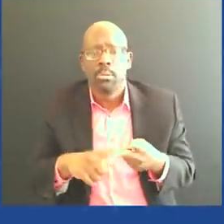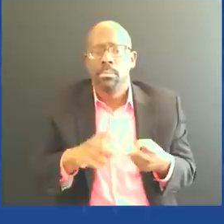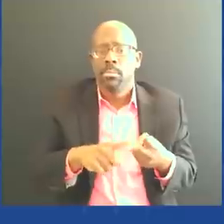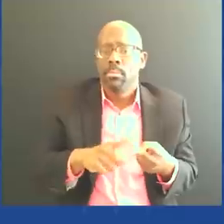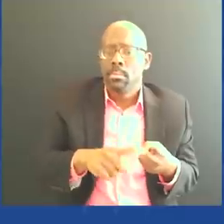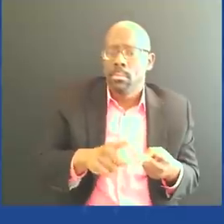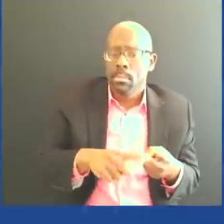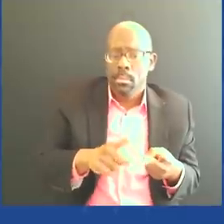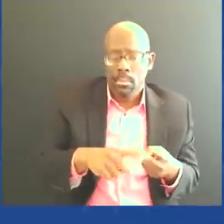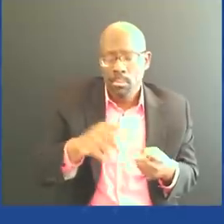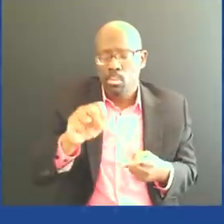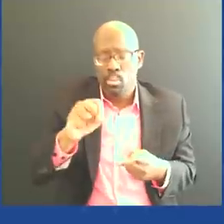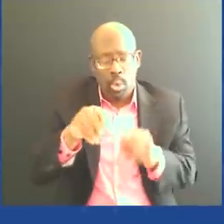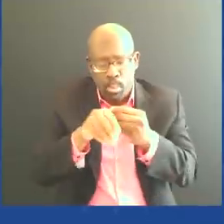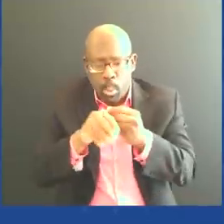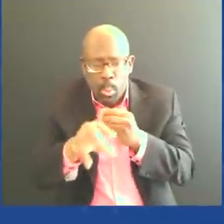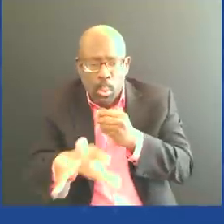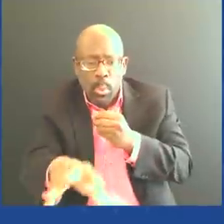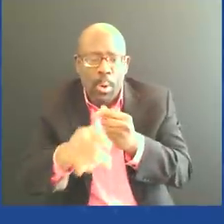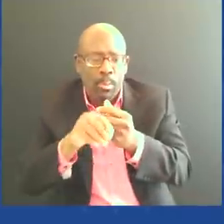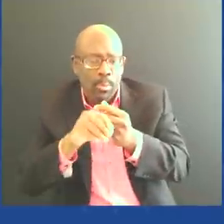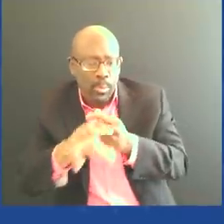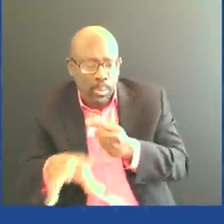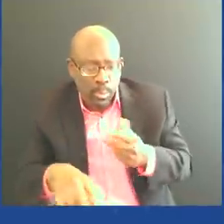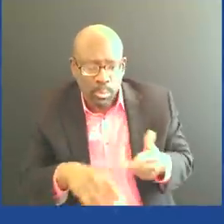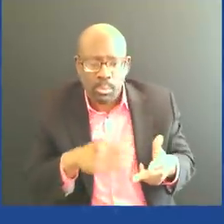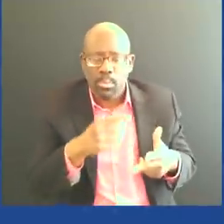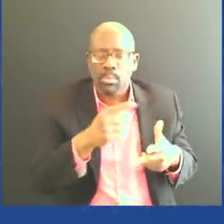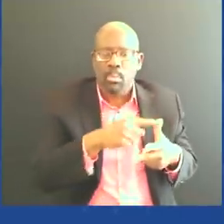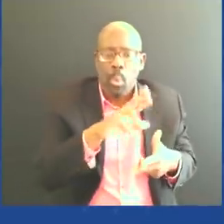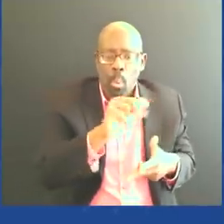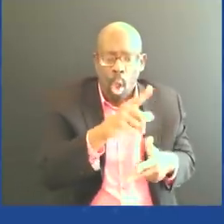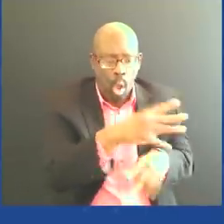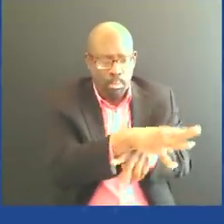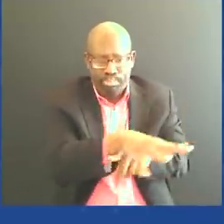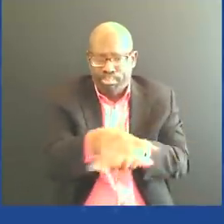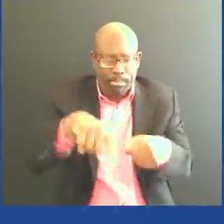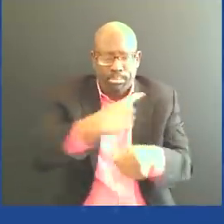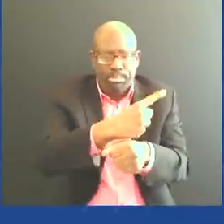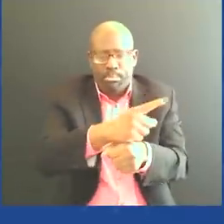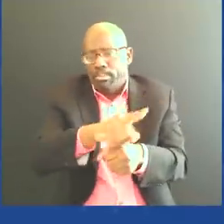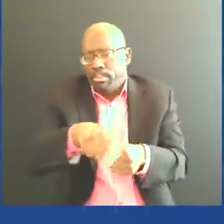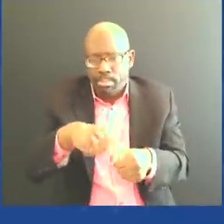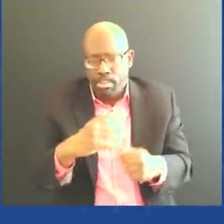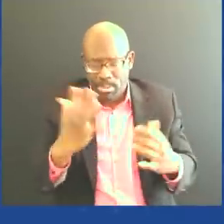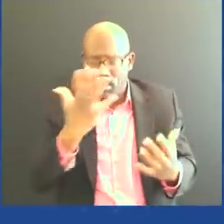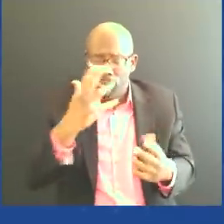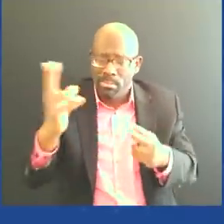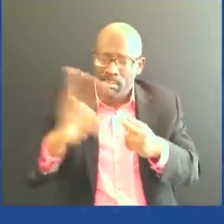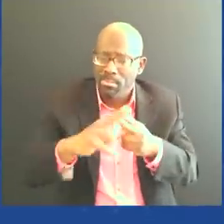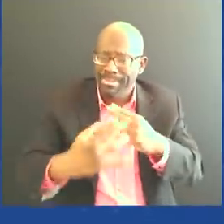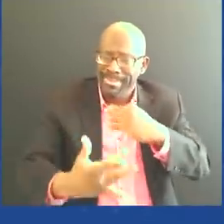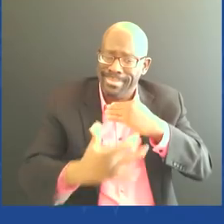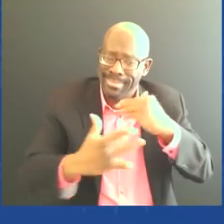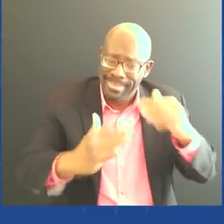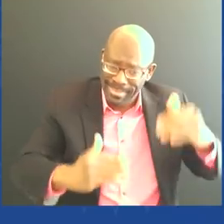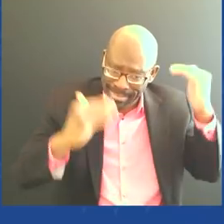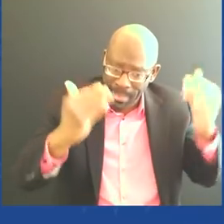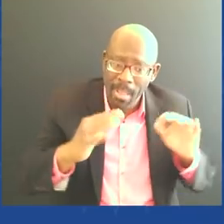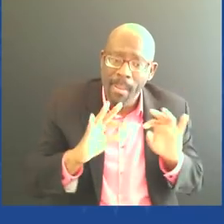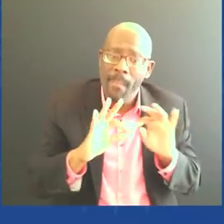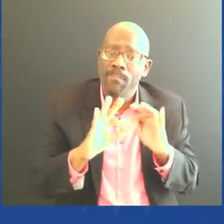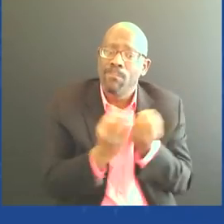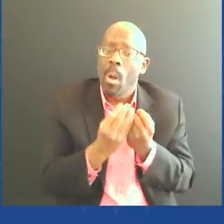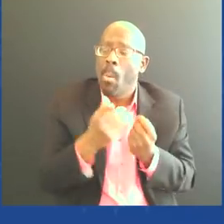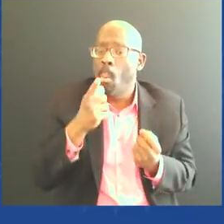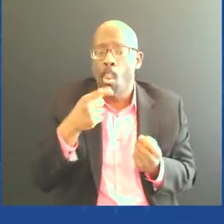the families of this crew, may not wear a uniform, but with your love and support and